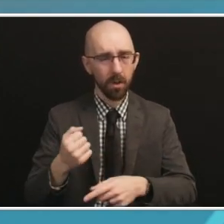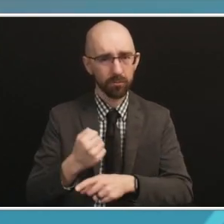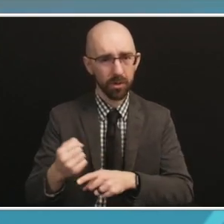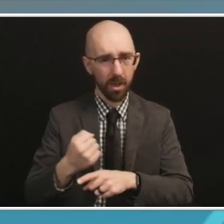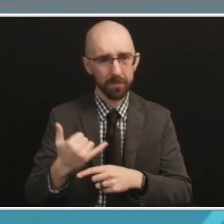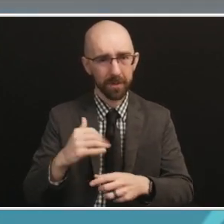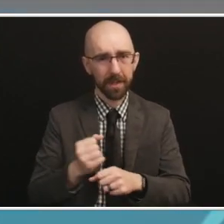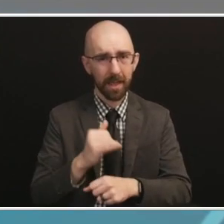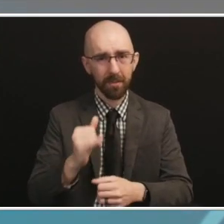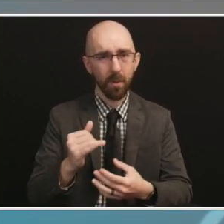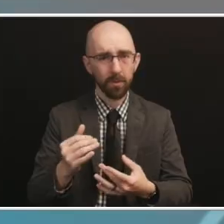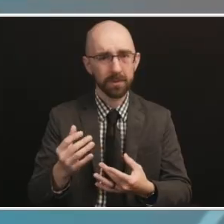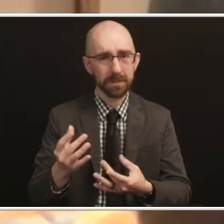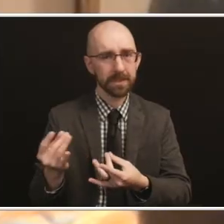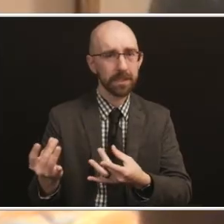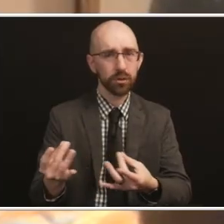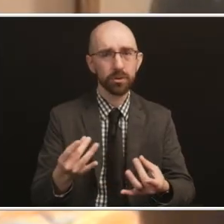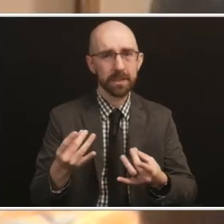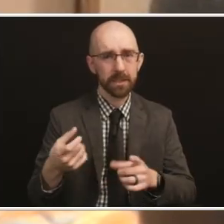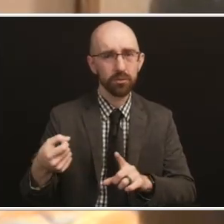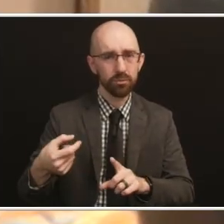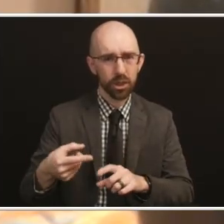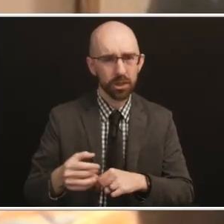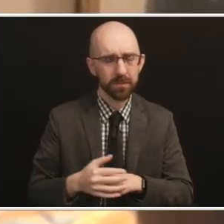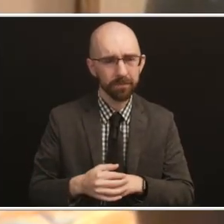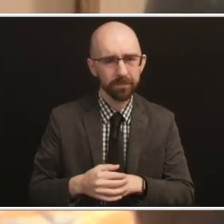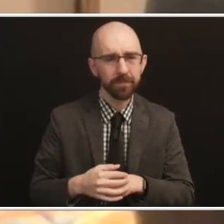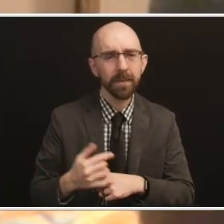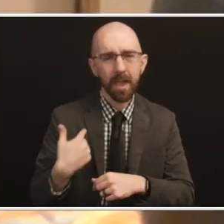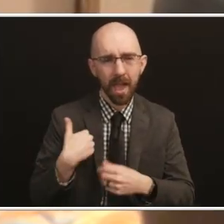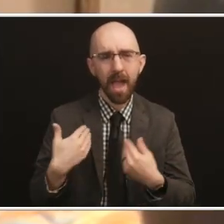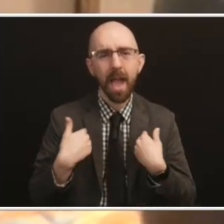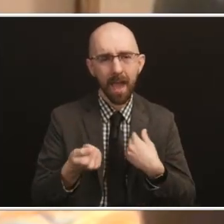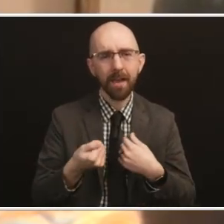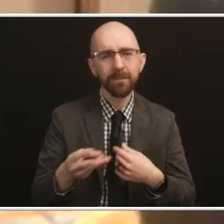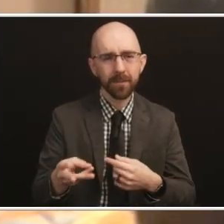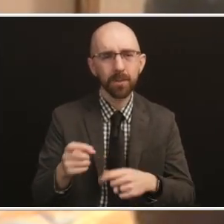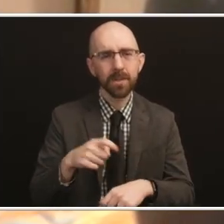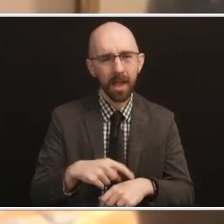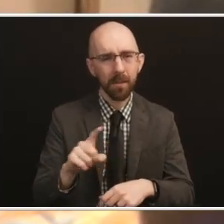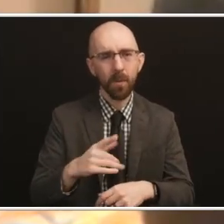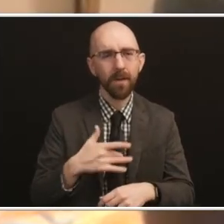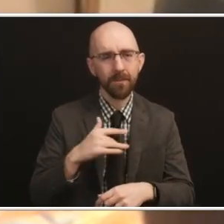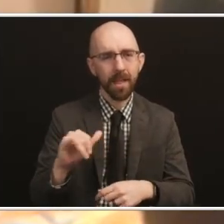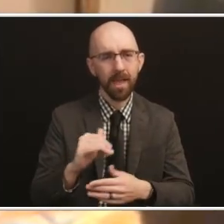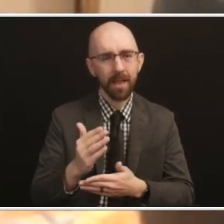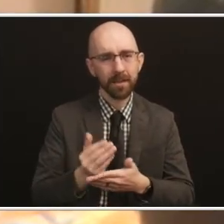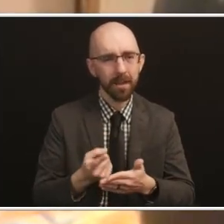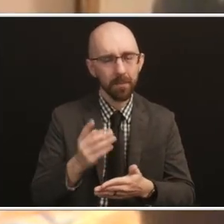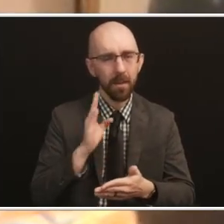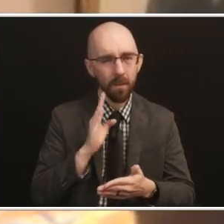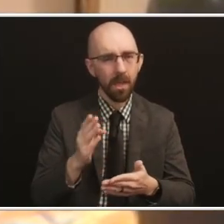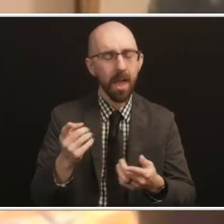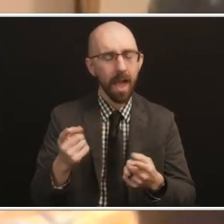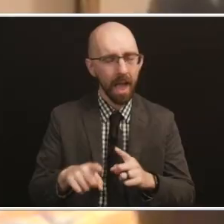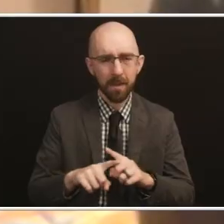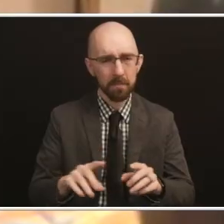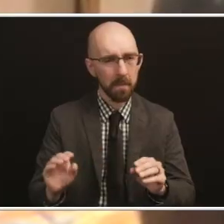triggers? I've had a couple of times where it felt like something was going to happen, but it never